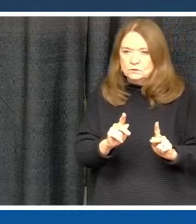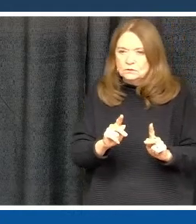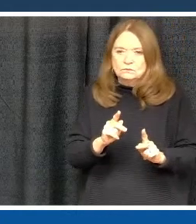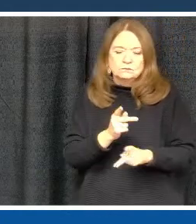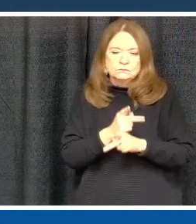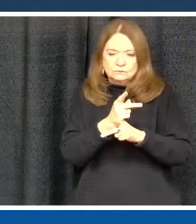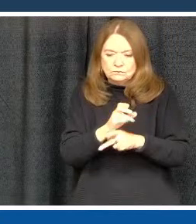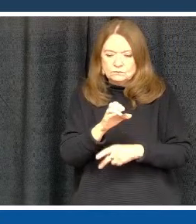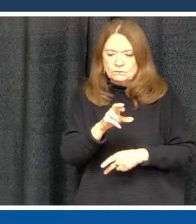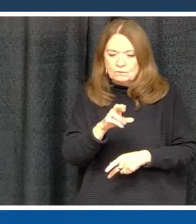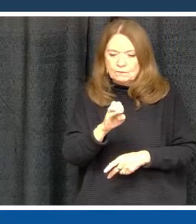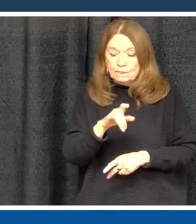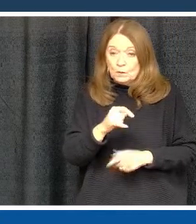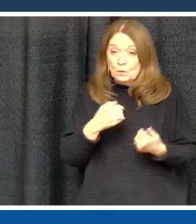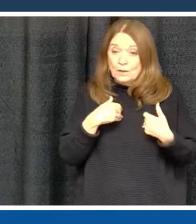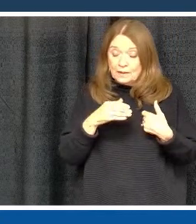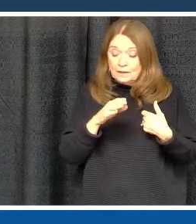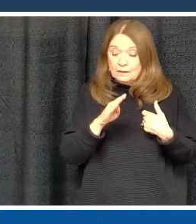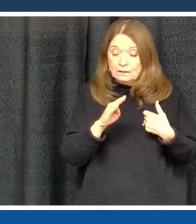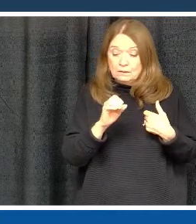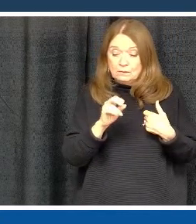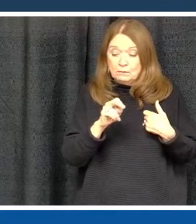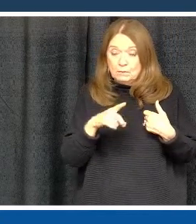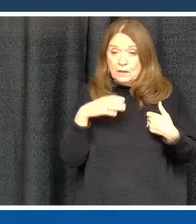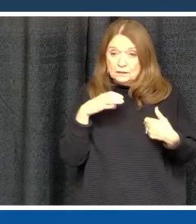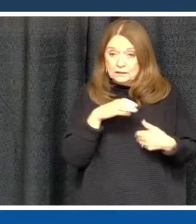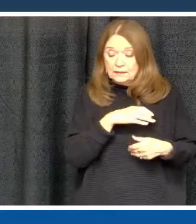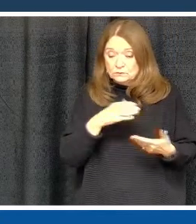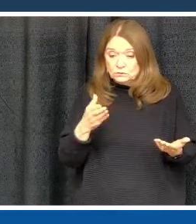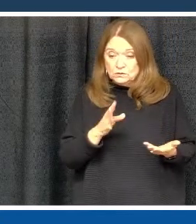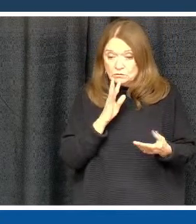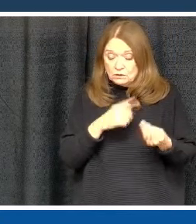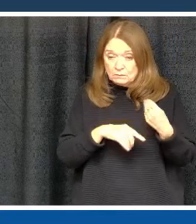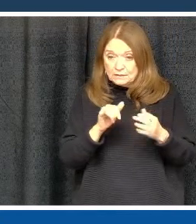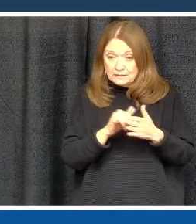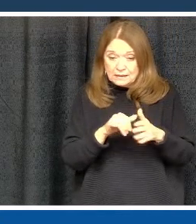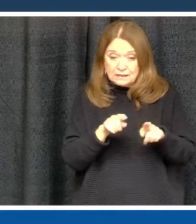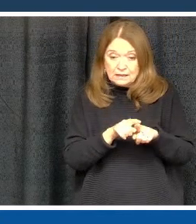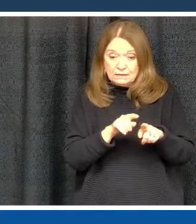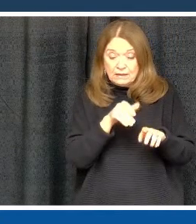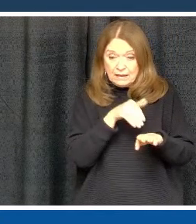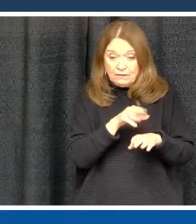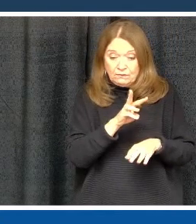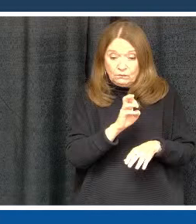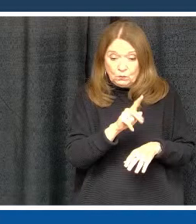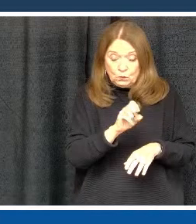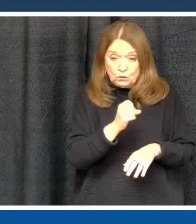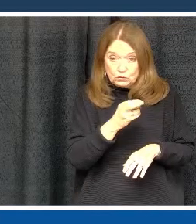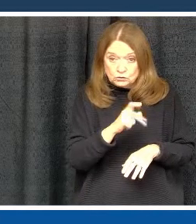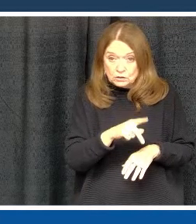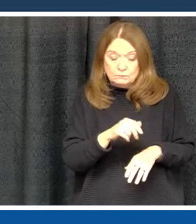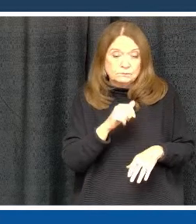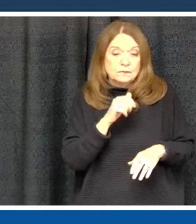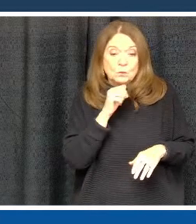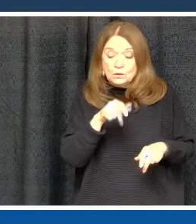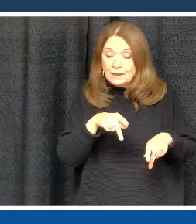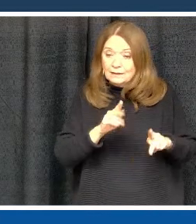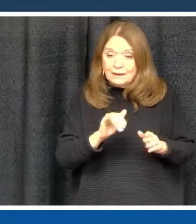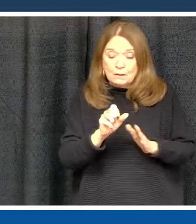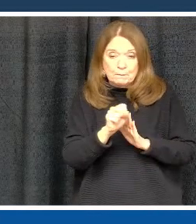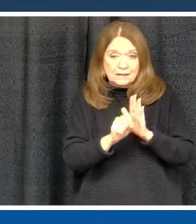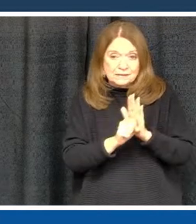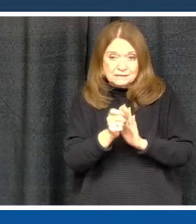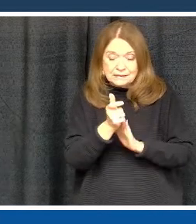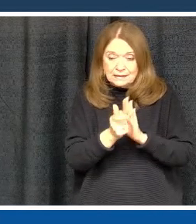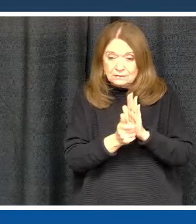our bond council here speaking to that effect at the workshop, and she'll be here again next week. We're not allowed by state law